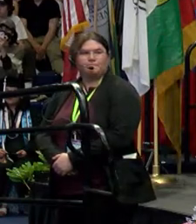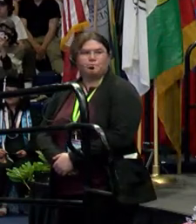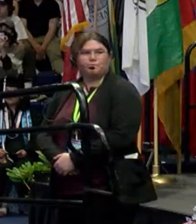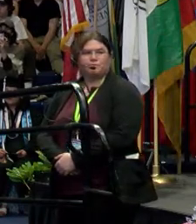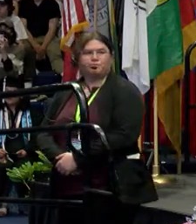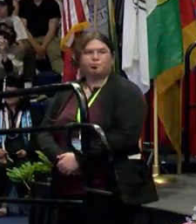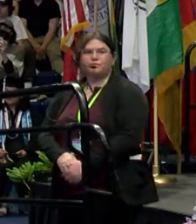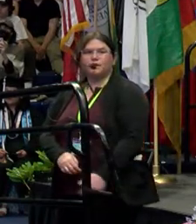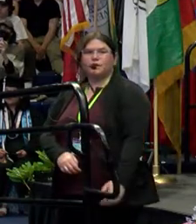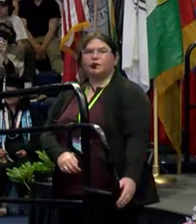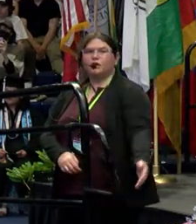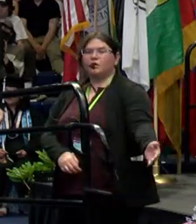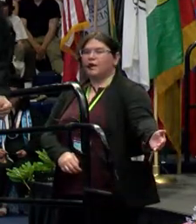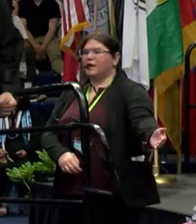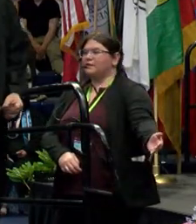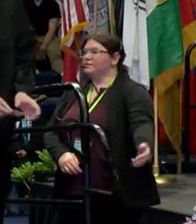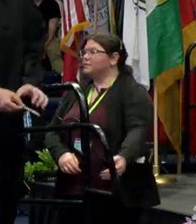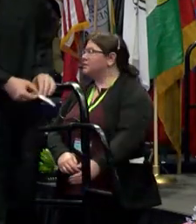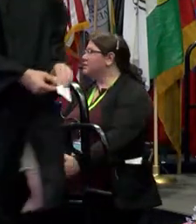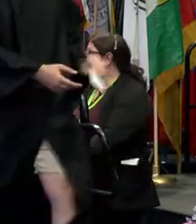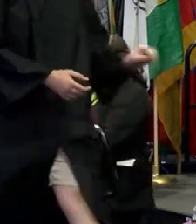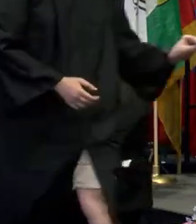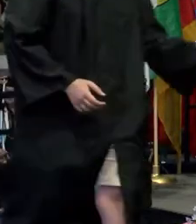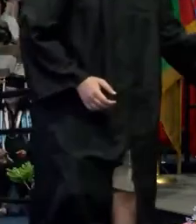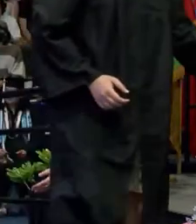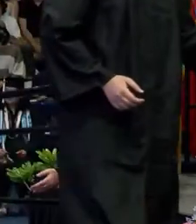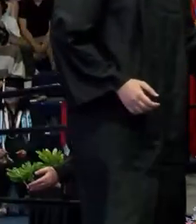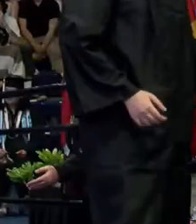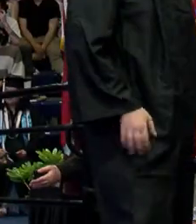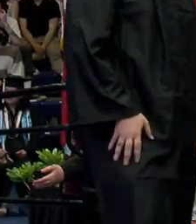Ari S. Jabloner.